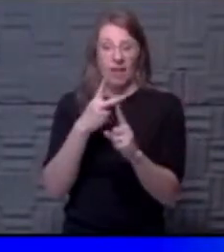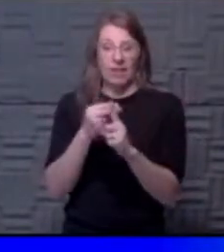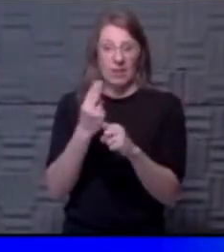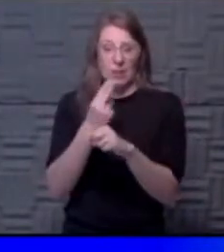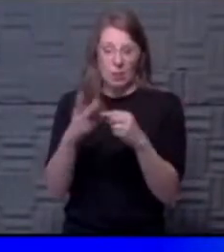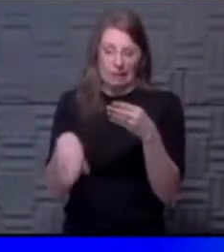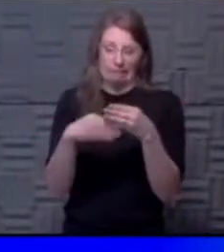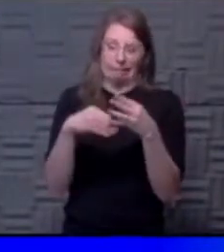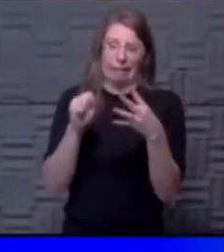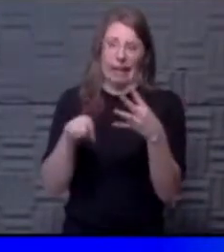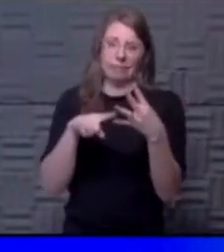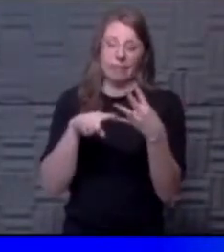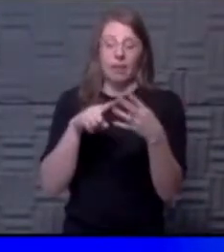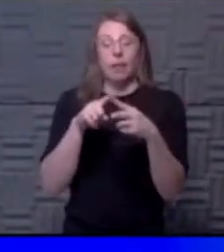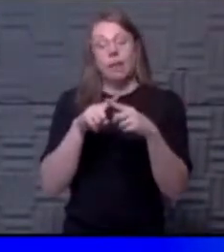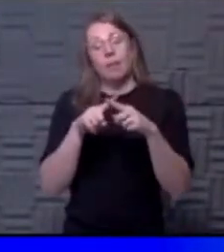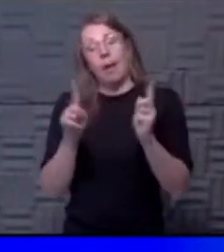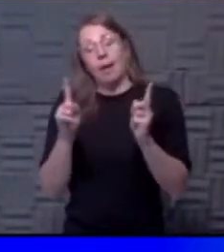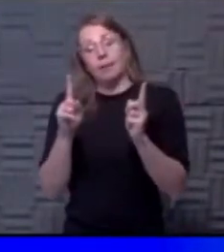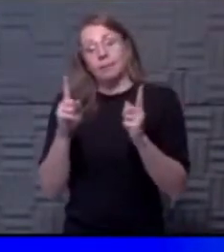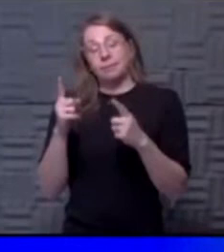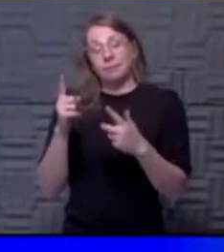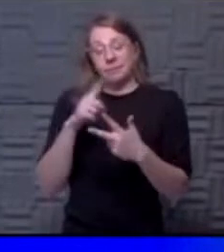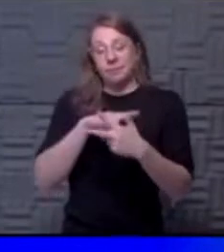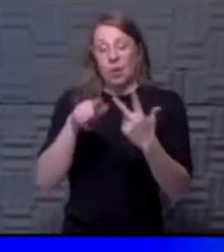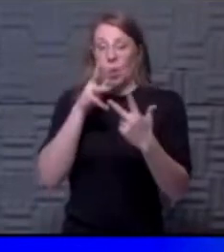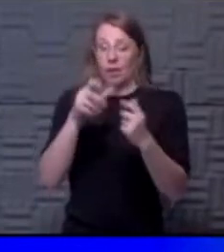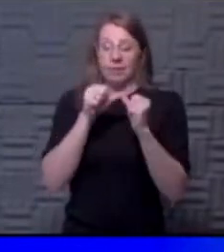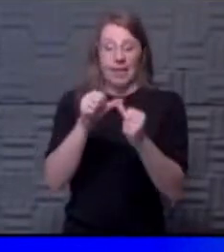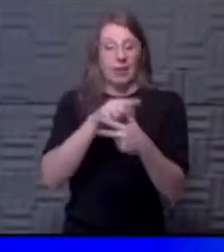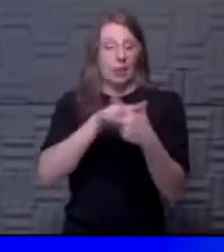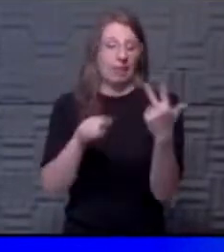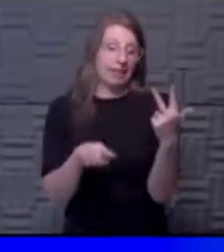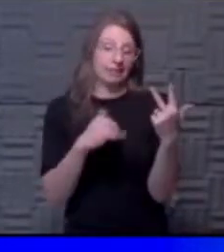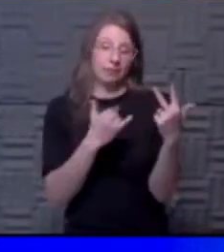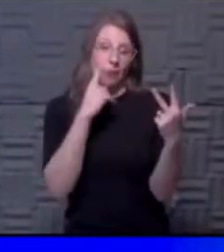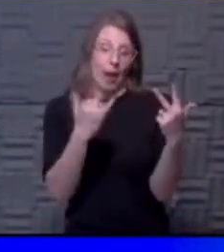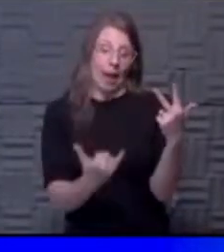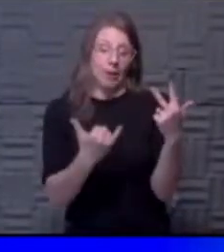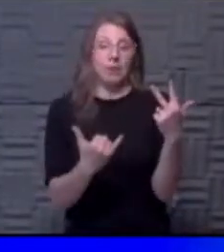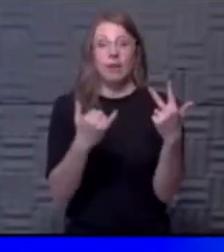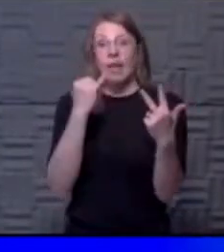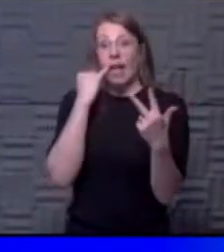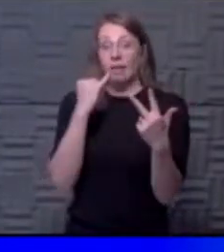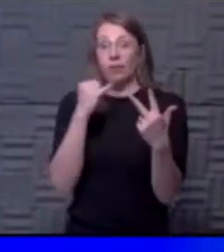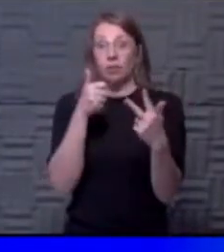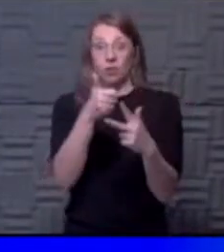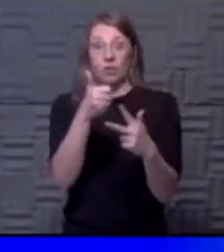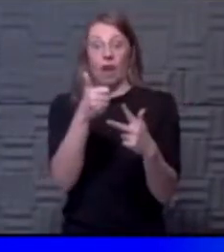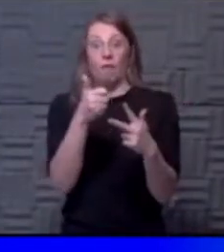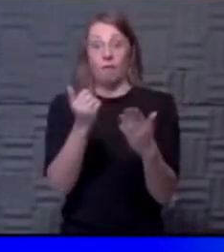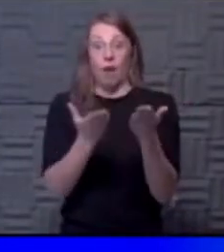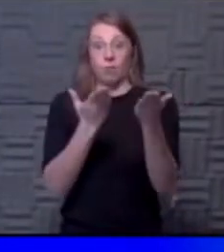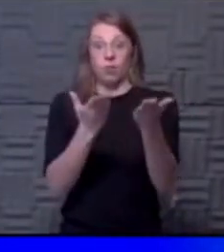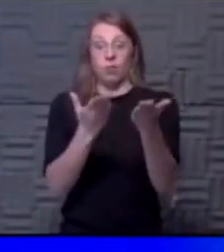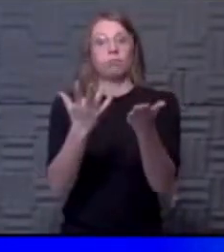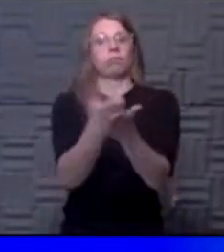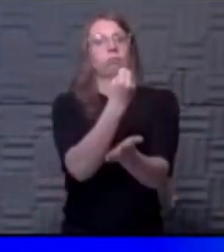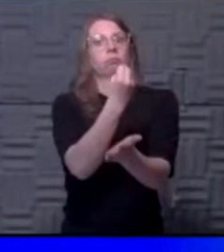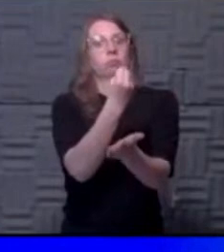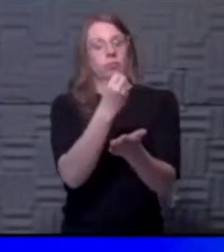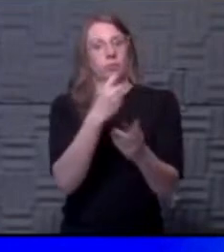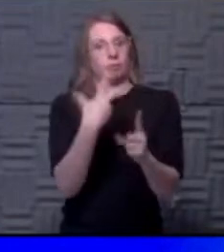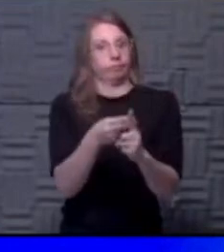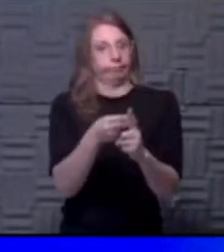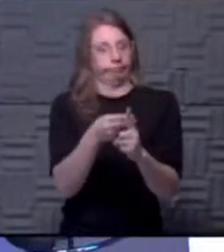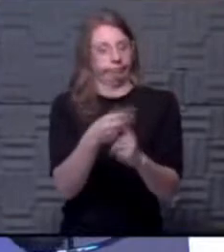But until then, we'll just continue Johnson & Johnson, Pfizer, Moderna. If you have a chance to get any one of those, go ahead and take that chance, get that